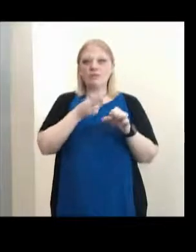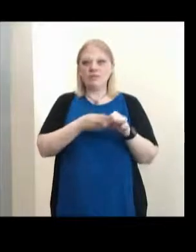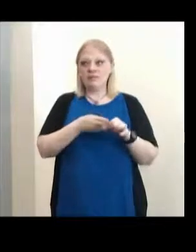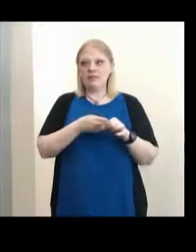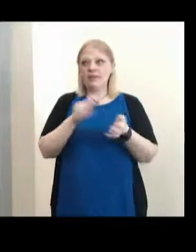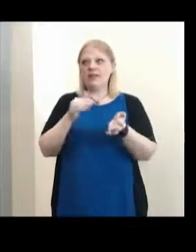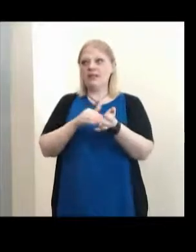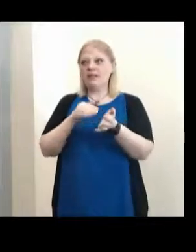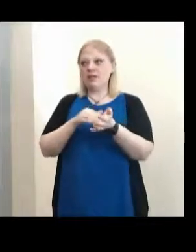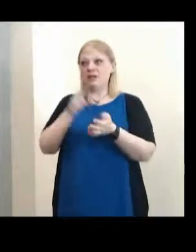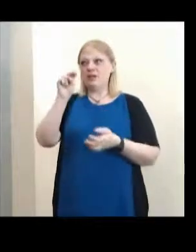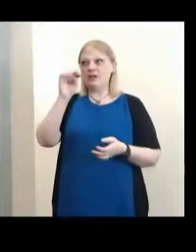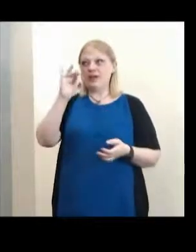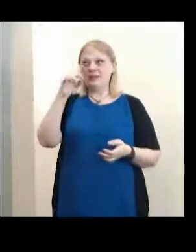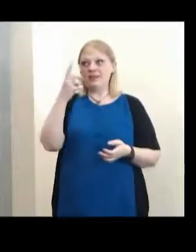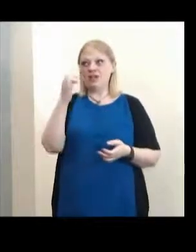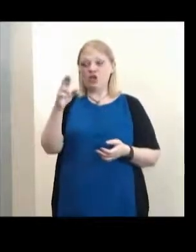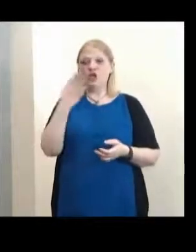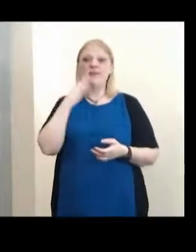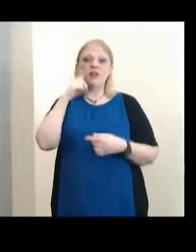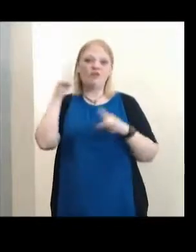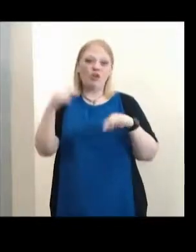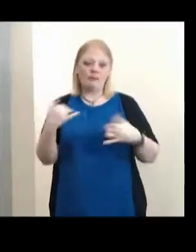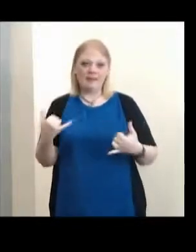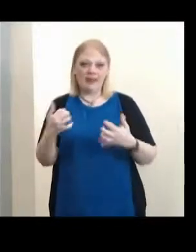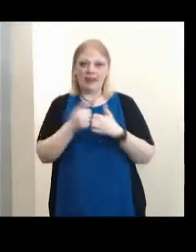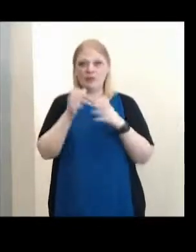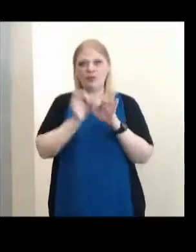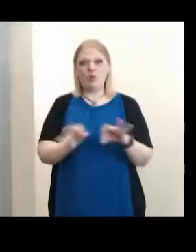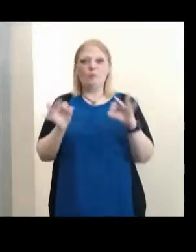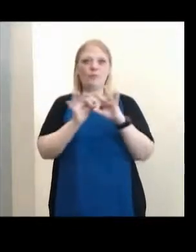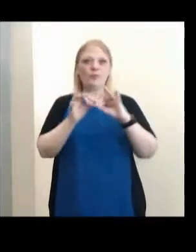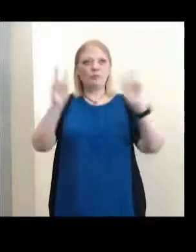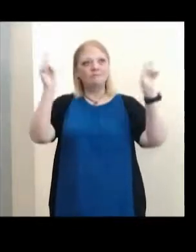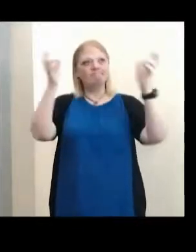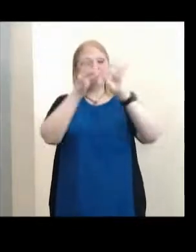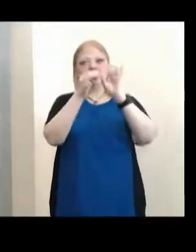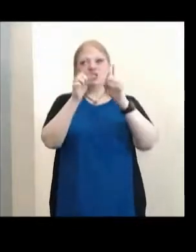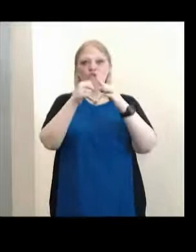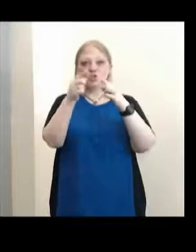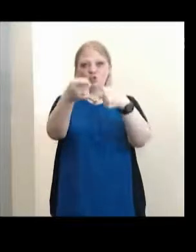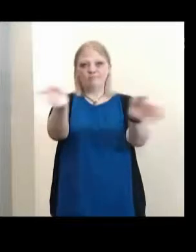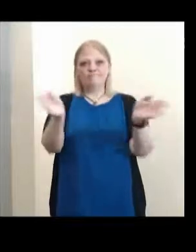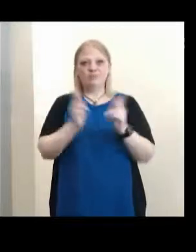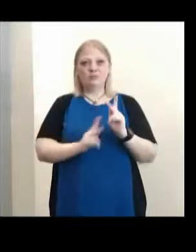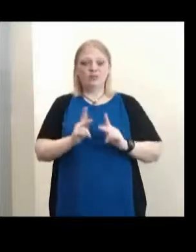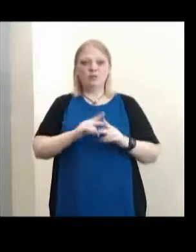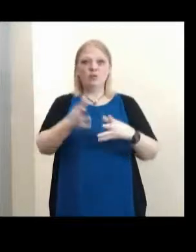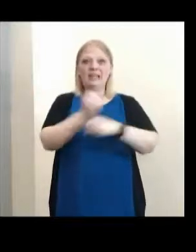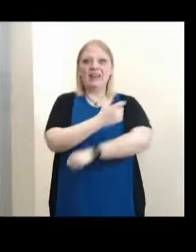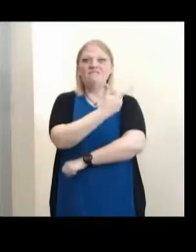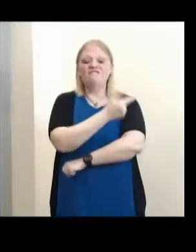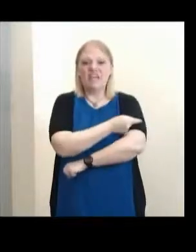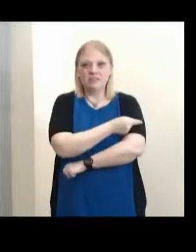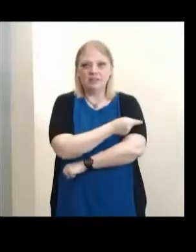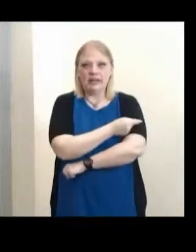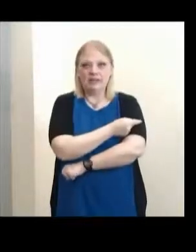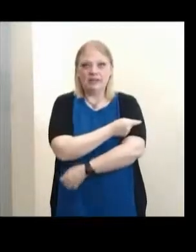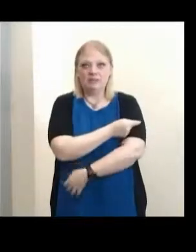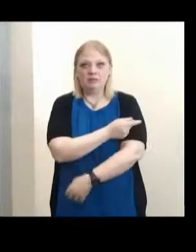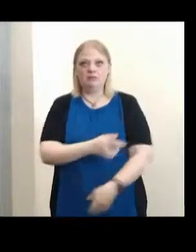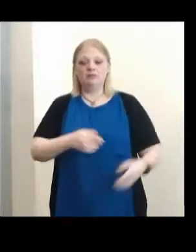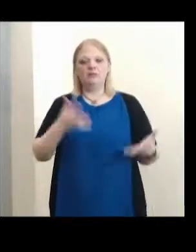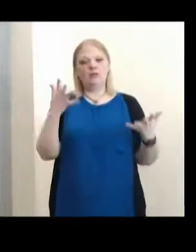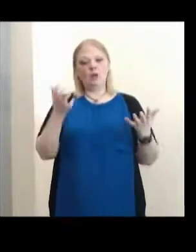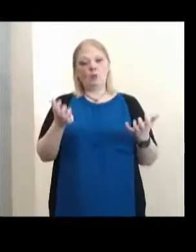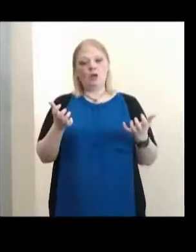Dr. Nylander, thank you for being here today with your important words to the general public. Get vaccinated. And I